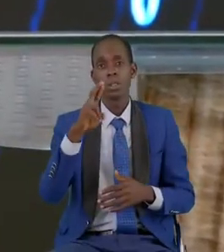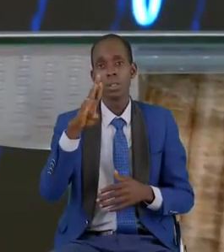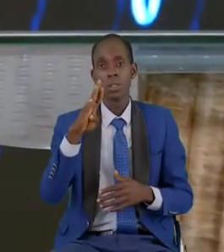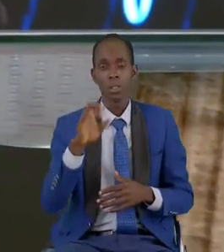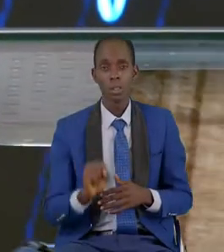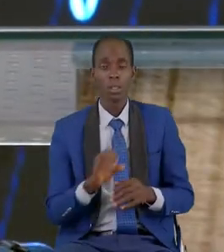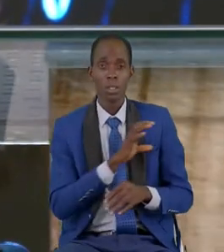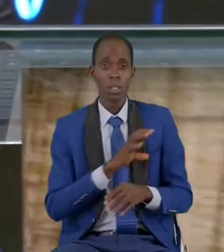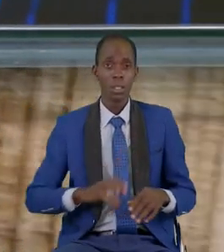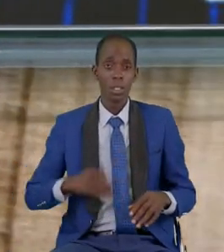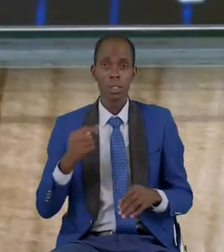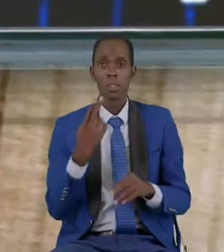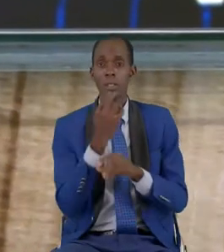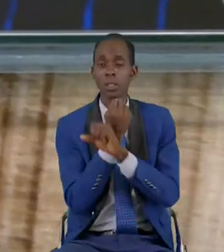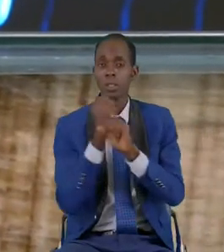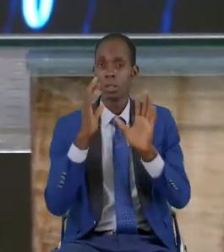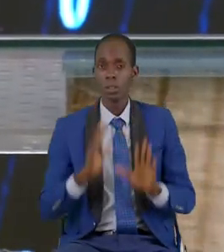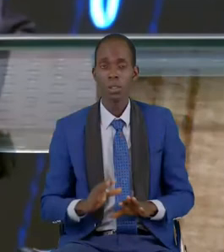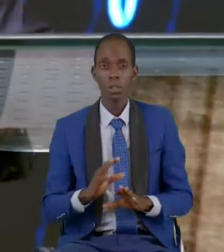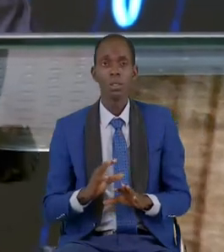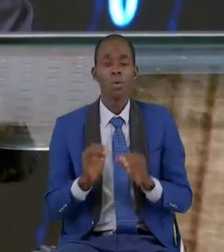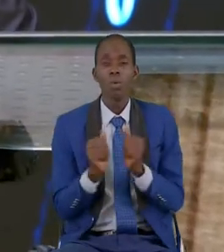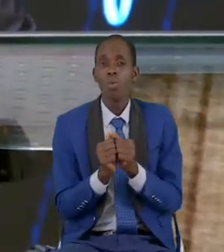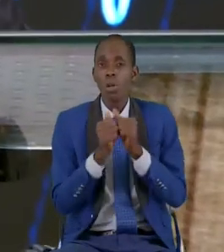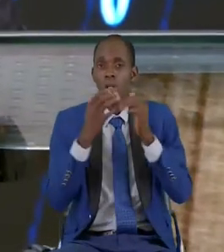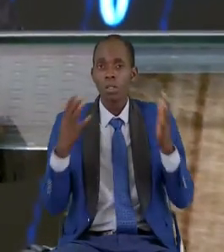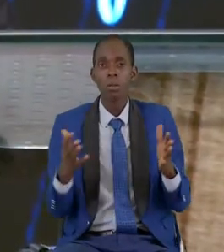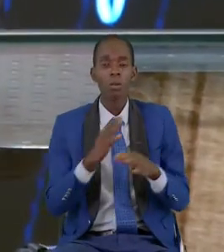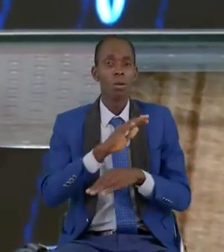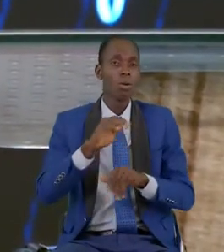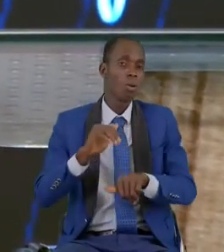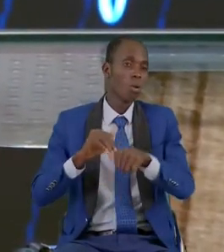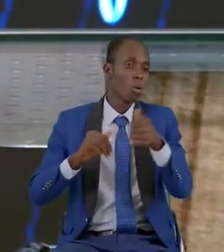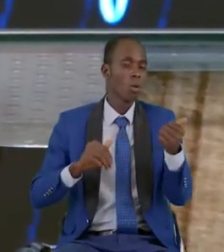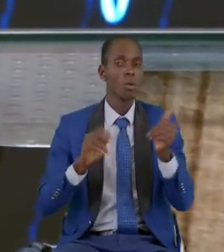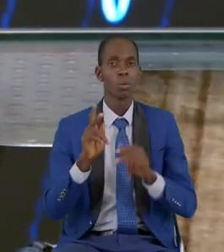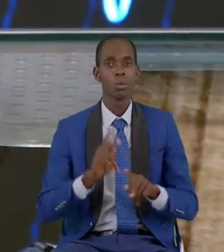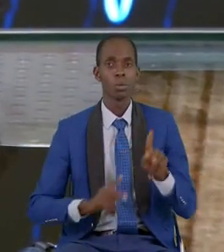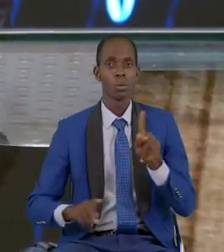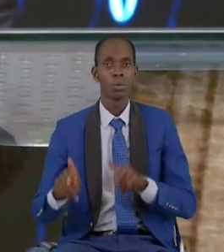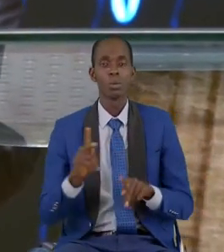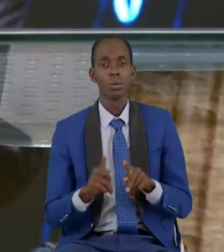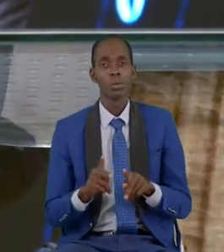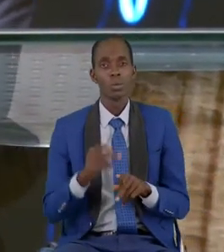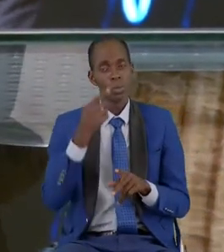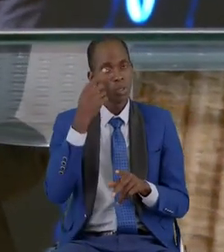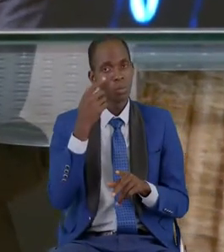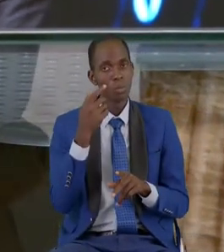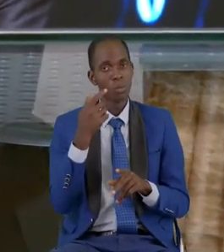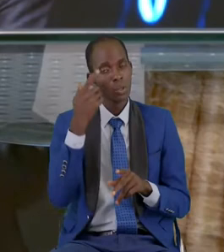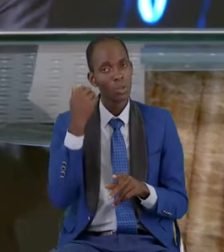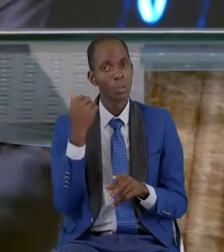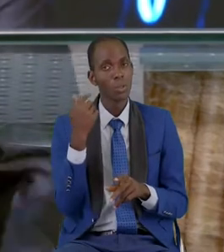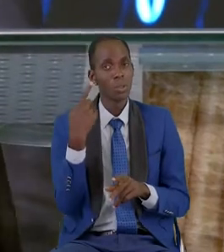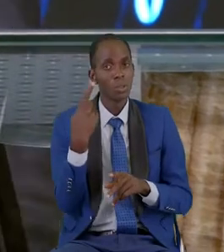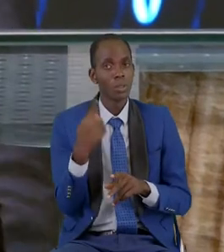redeemer, Christ the redeemer without other people becoming a co-redemptor or